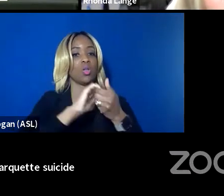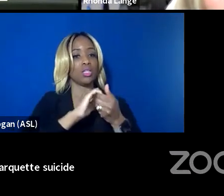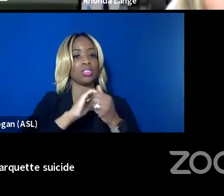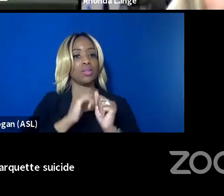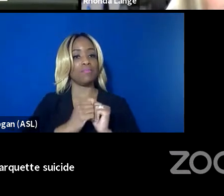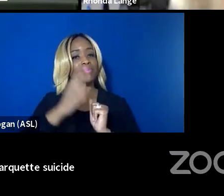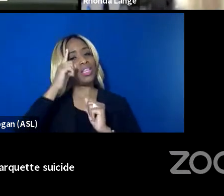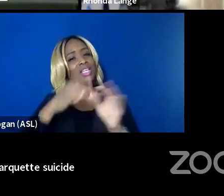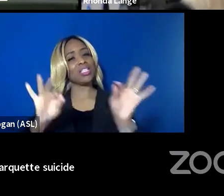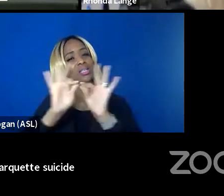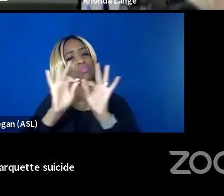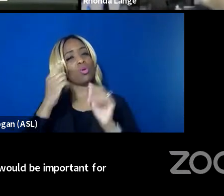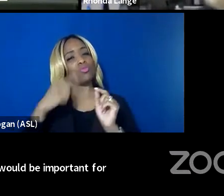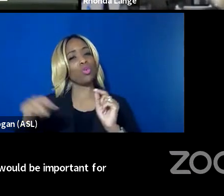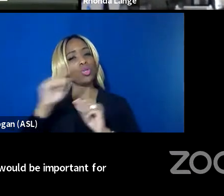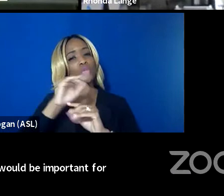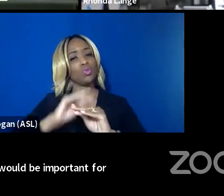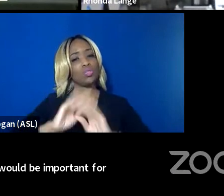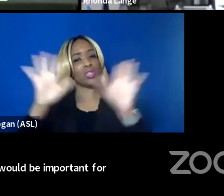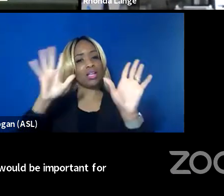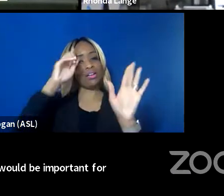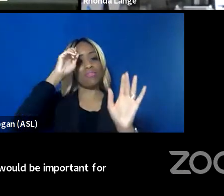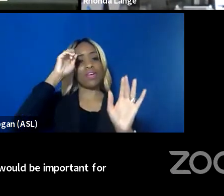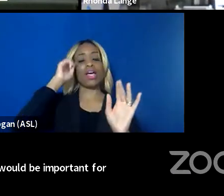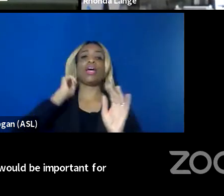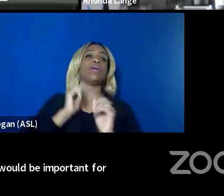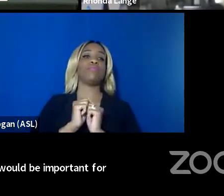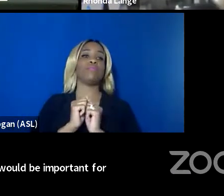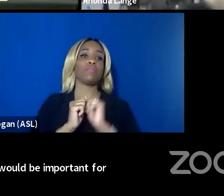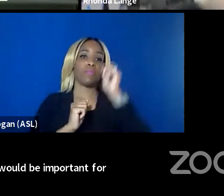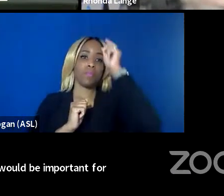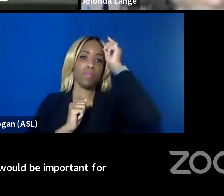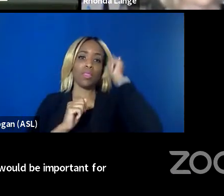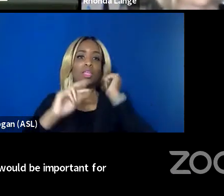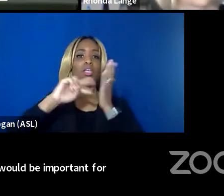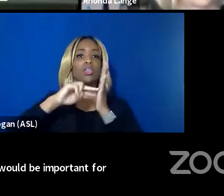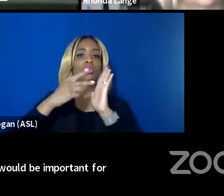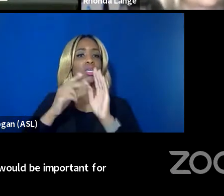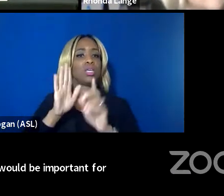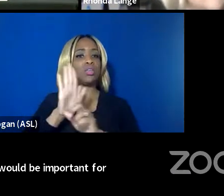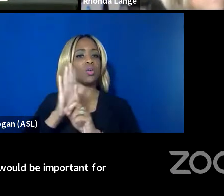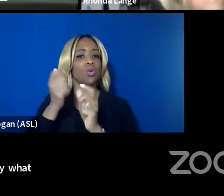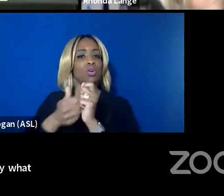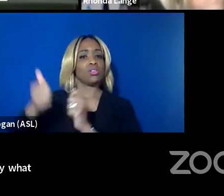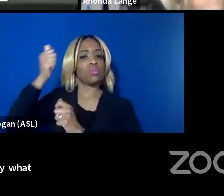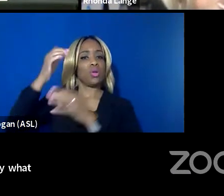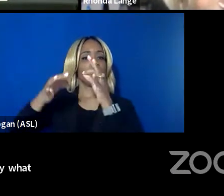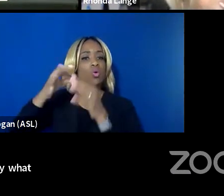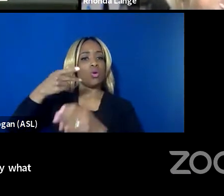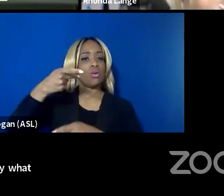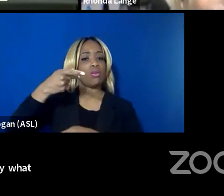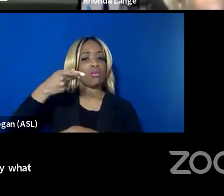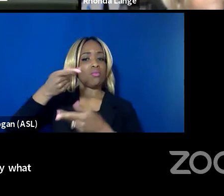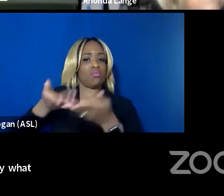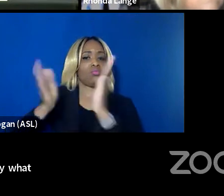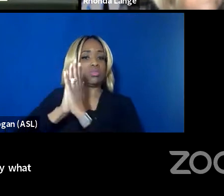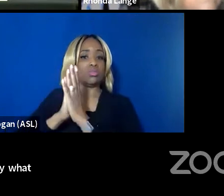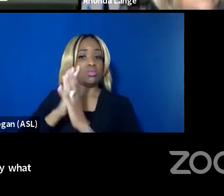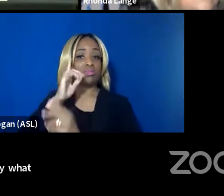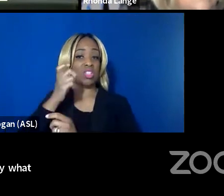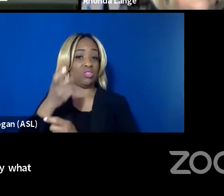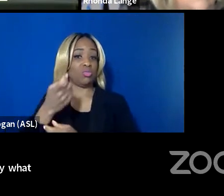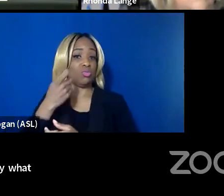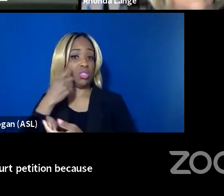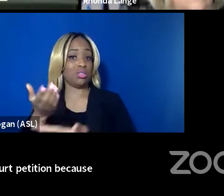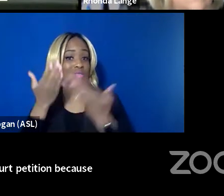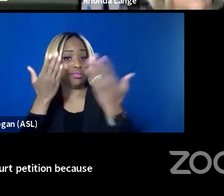folks to clarify what you meant in your Supreme Court petition, because you all submitted this to the Supreme Court.